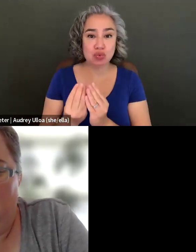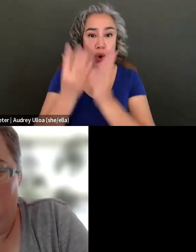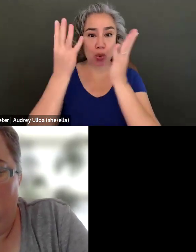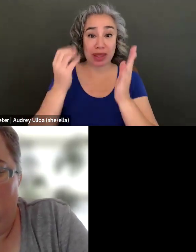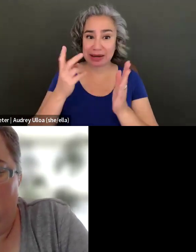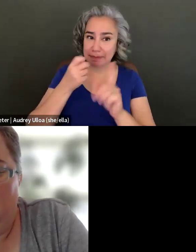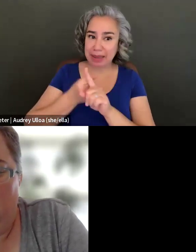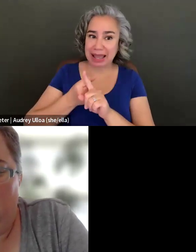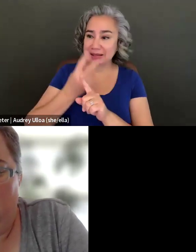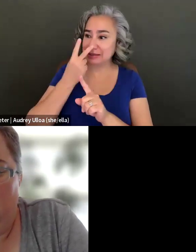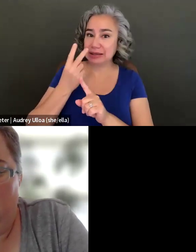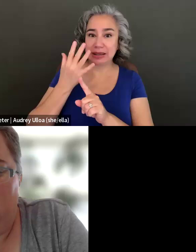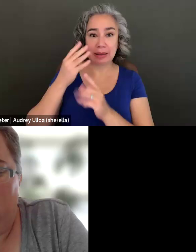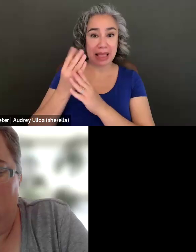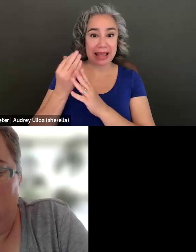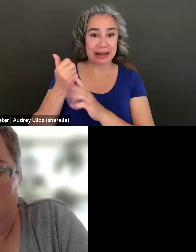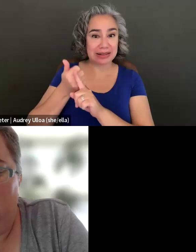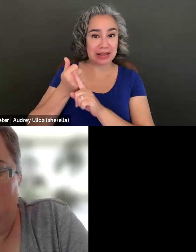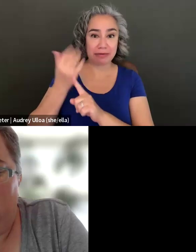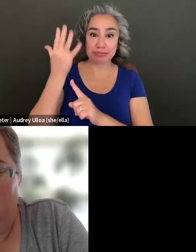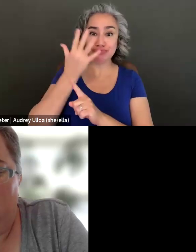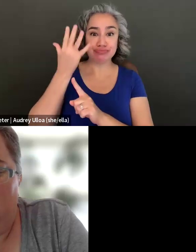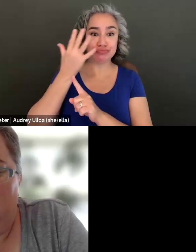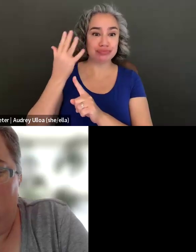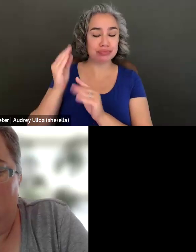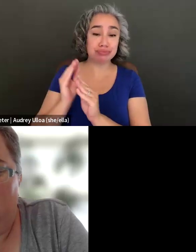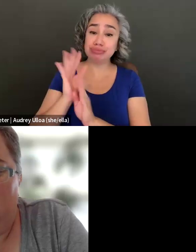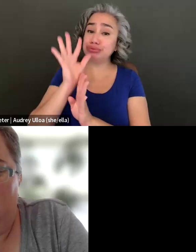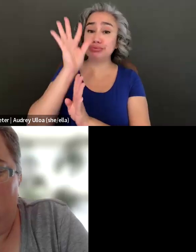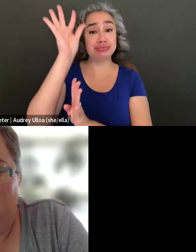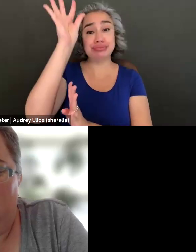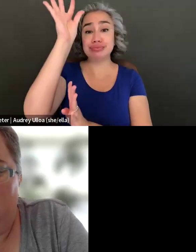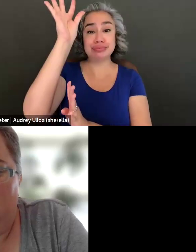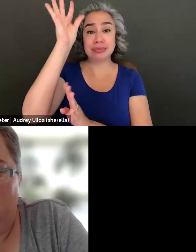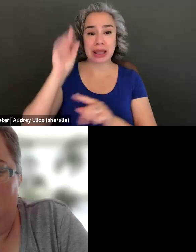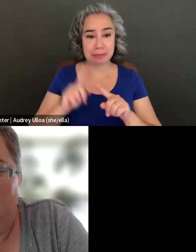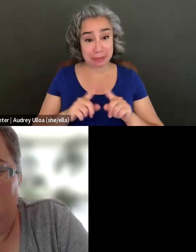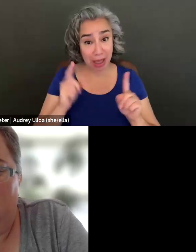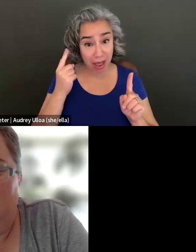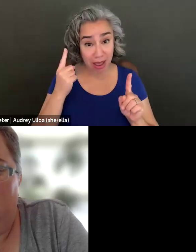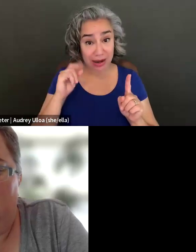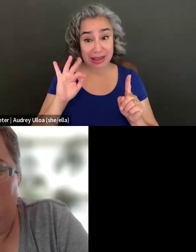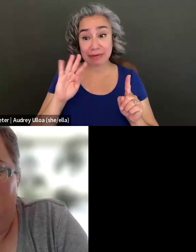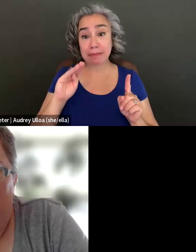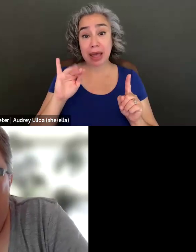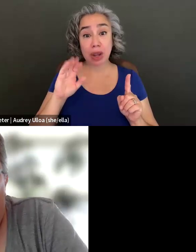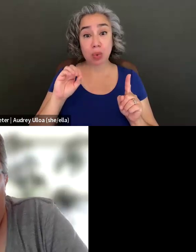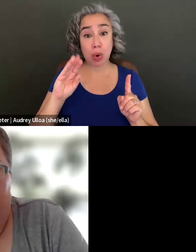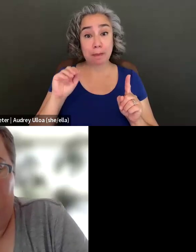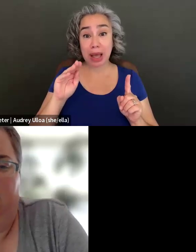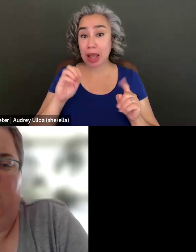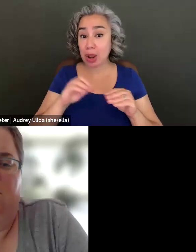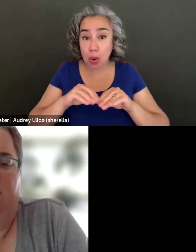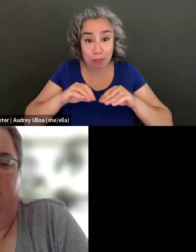phenotype, showing a healthy, thriving plant. However, if the microbiome is not